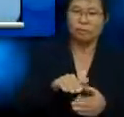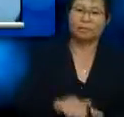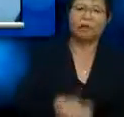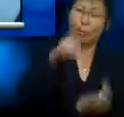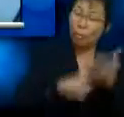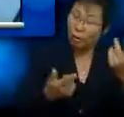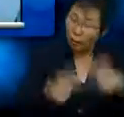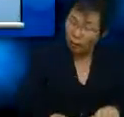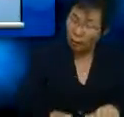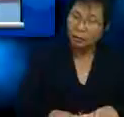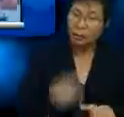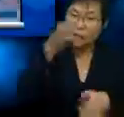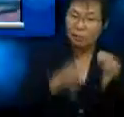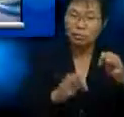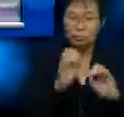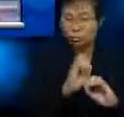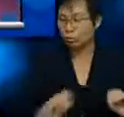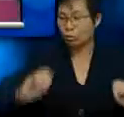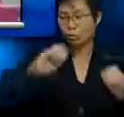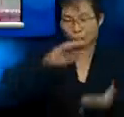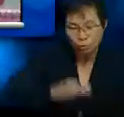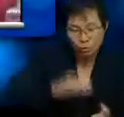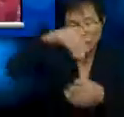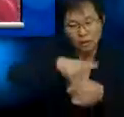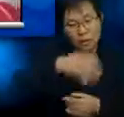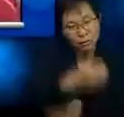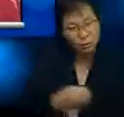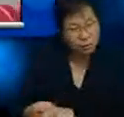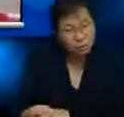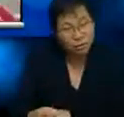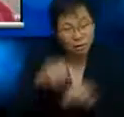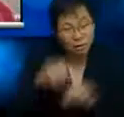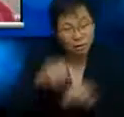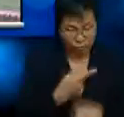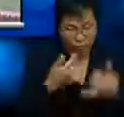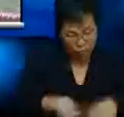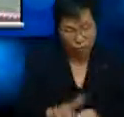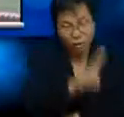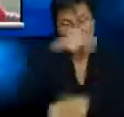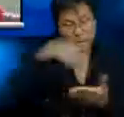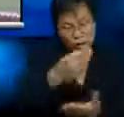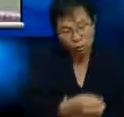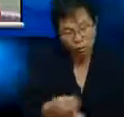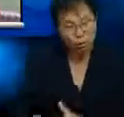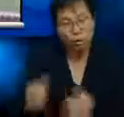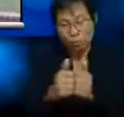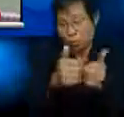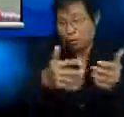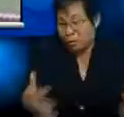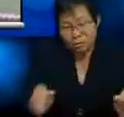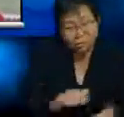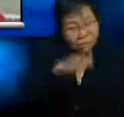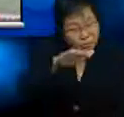What happens if there is no spring in these objects? Can we still use these objects without a